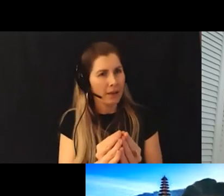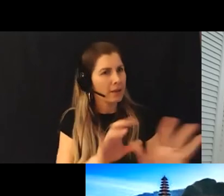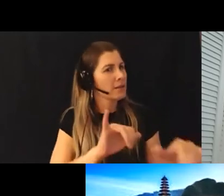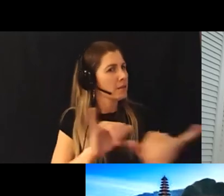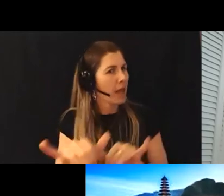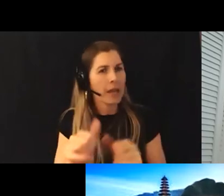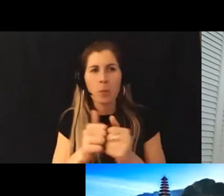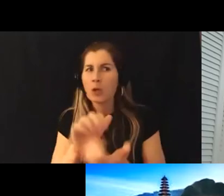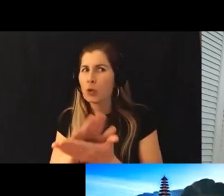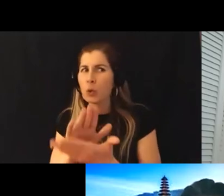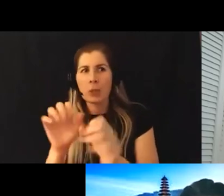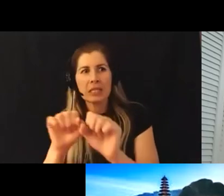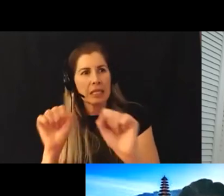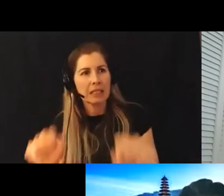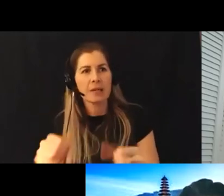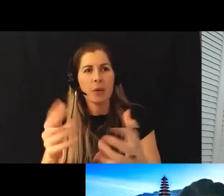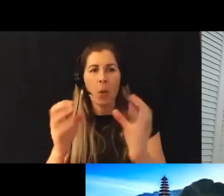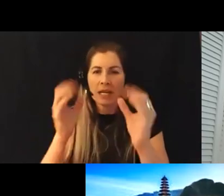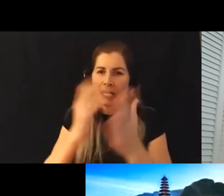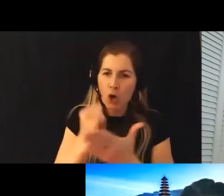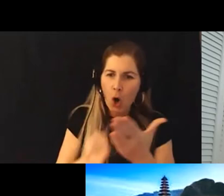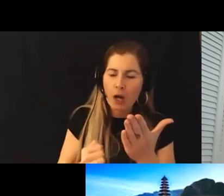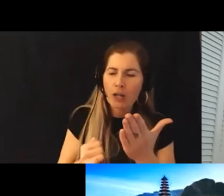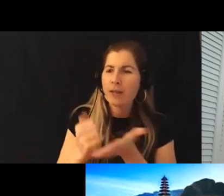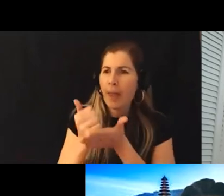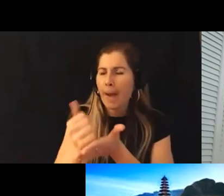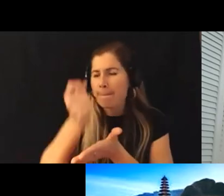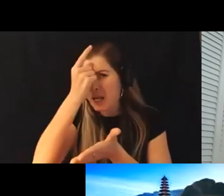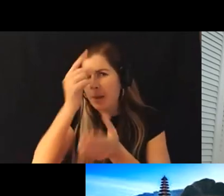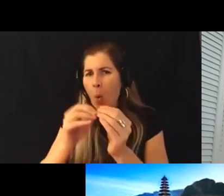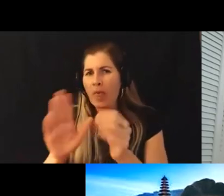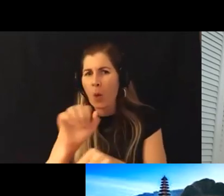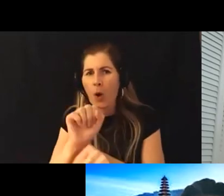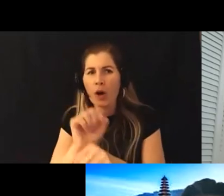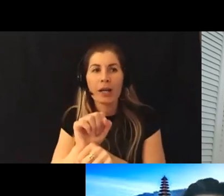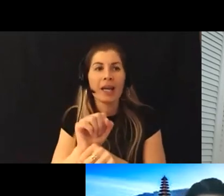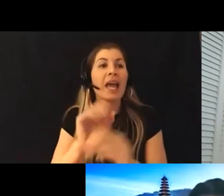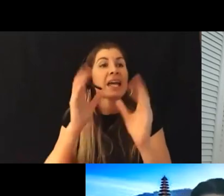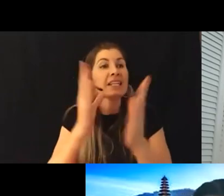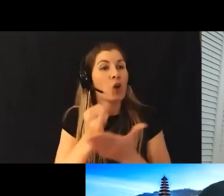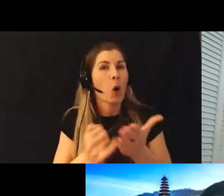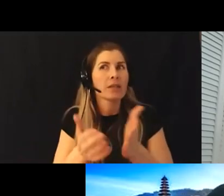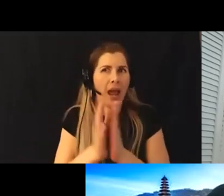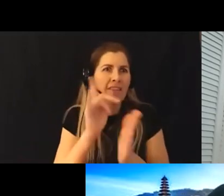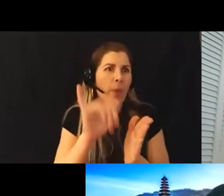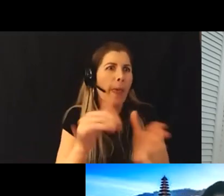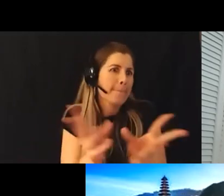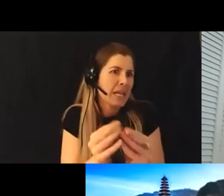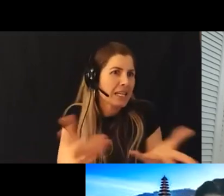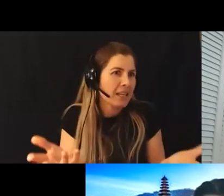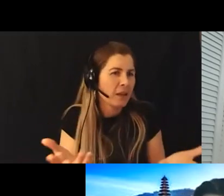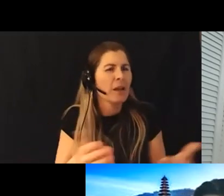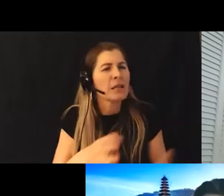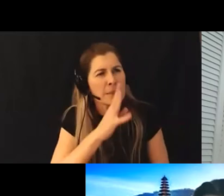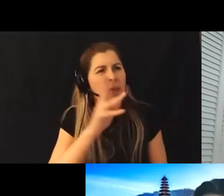we are briefing the teaching artist community about the work that they're doing. And that's because teaching artists asked for it, right? So, you know, speak up,